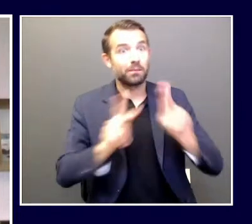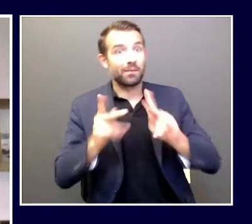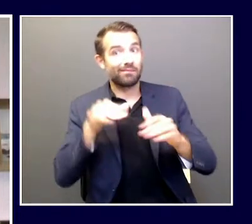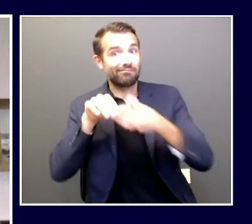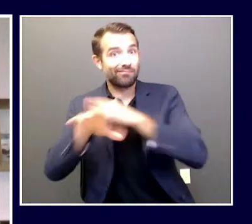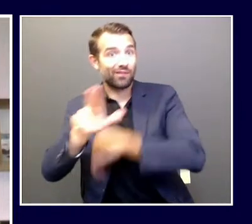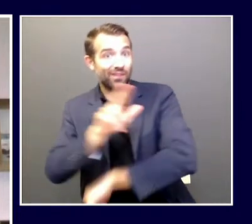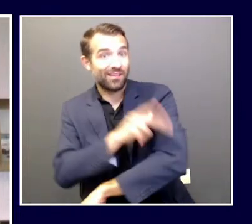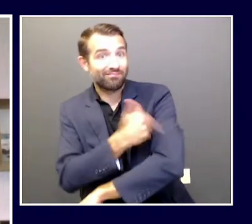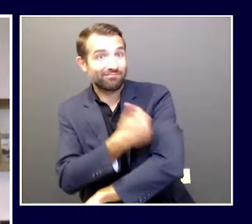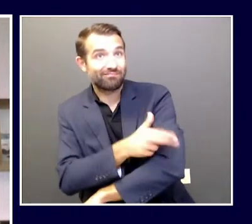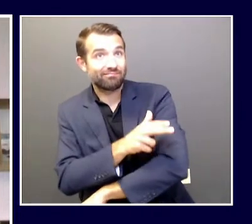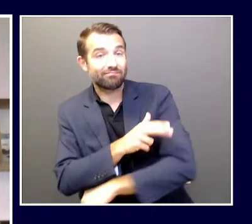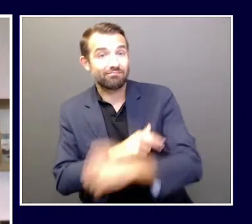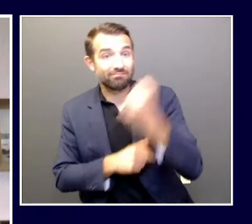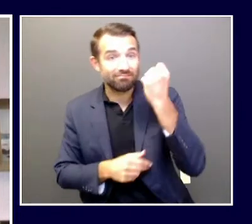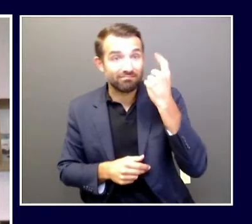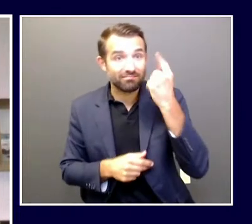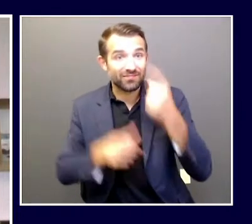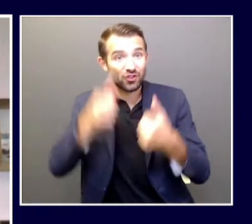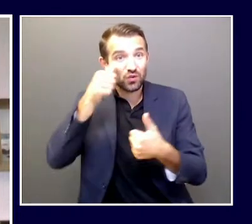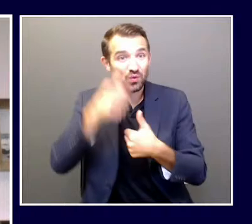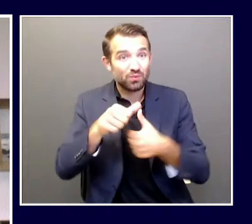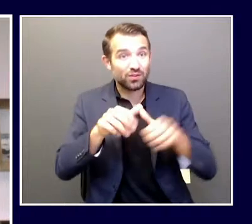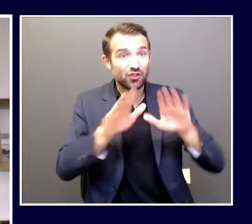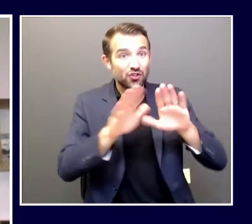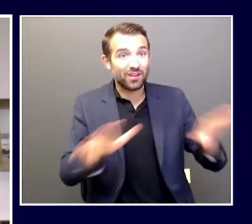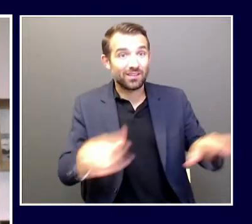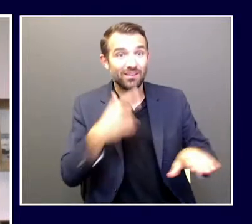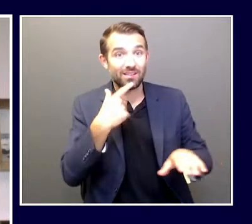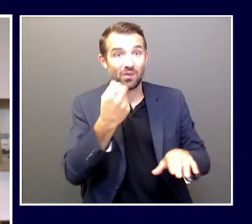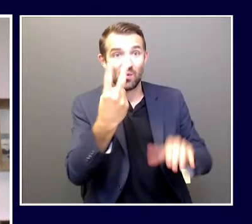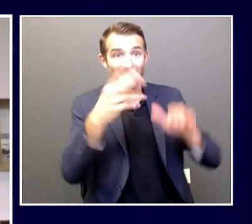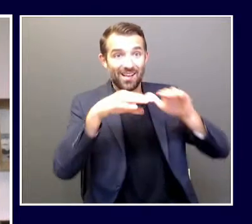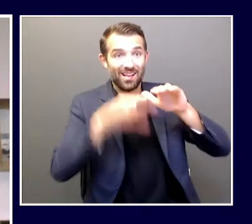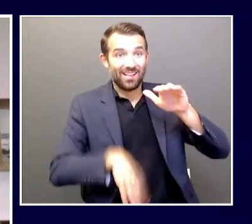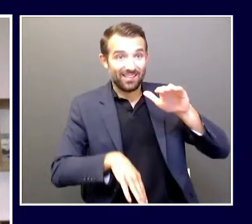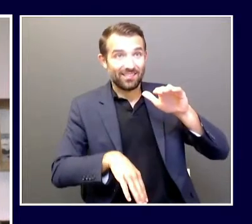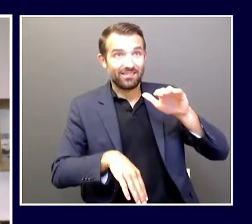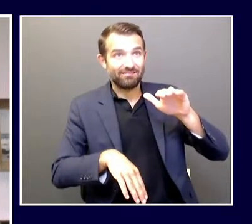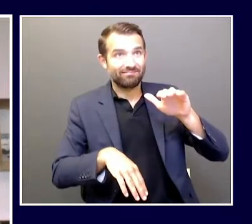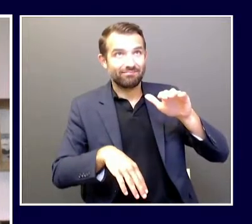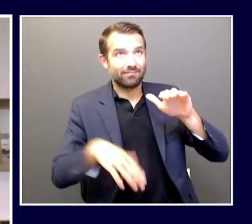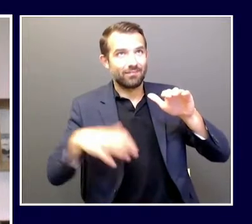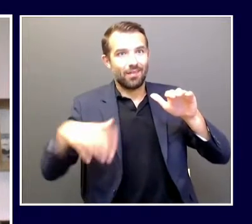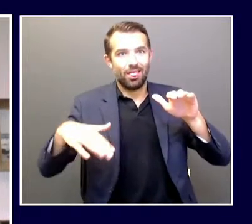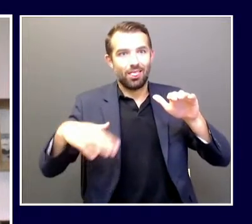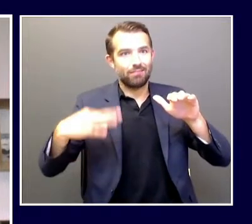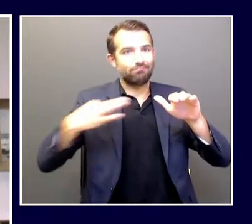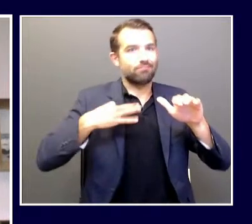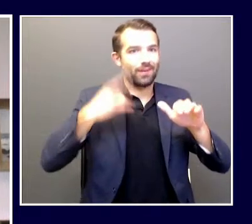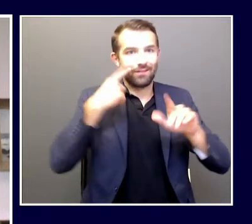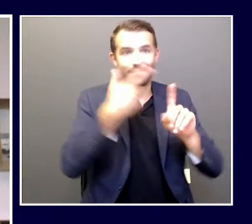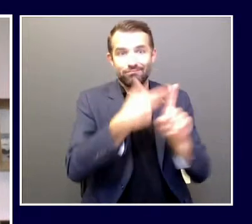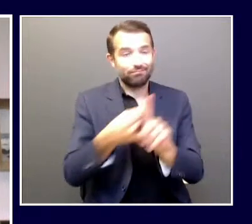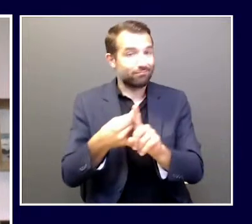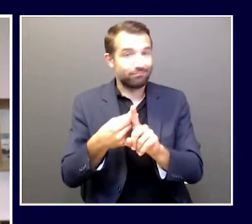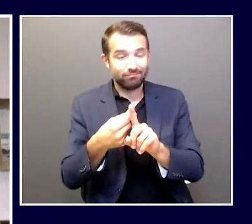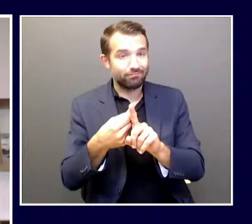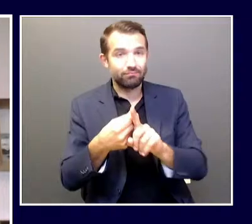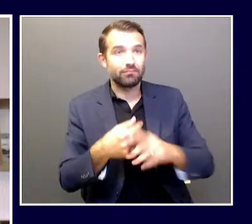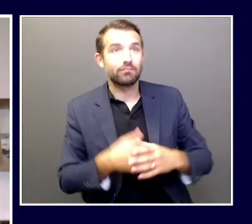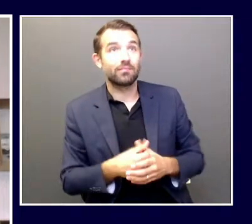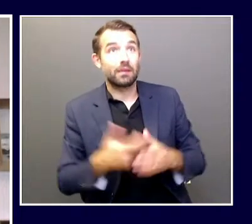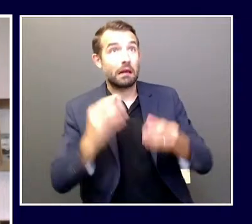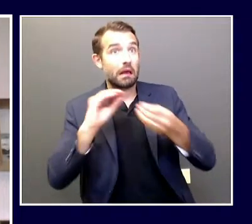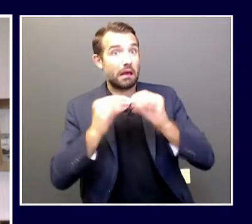12. And as cases and hospitalizations have roared back, the concerns about breakthrough cases among